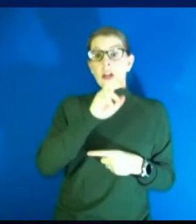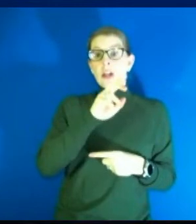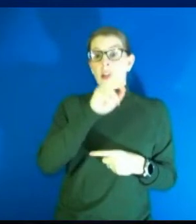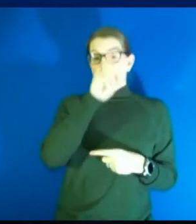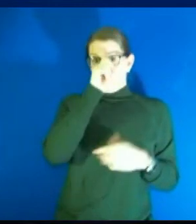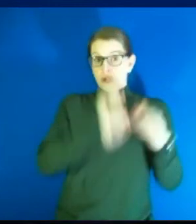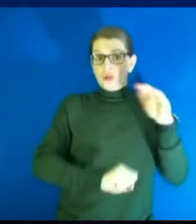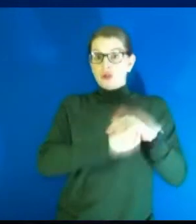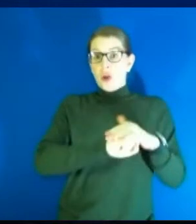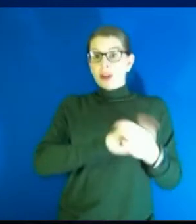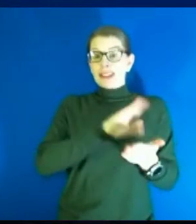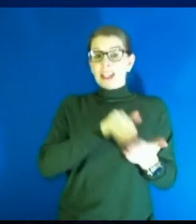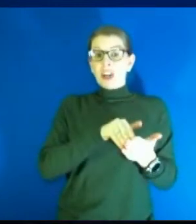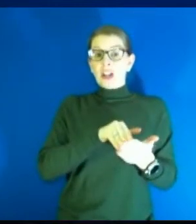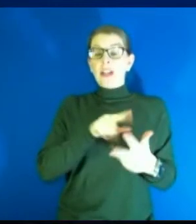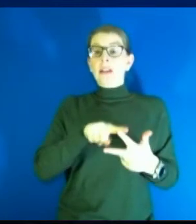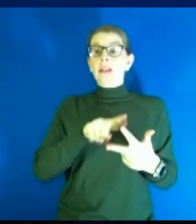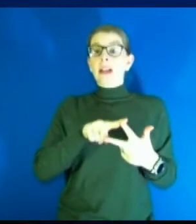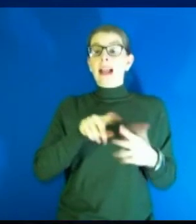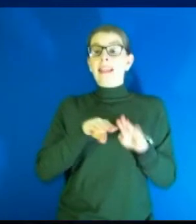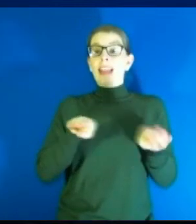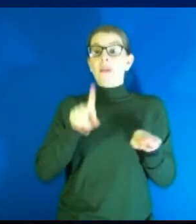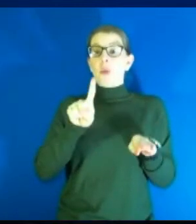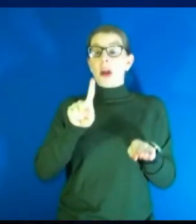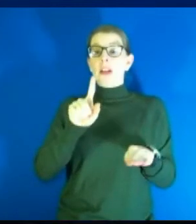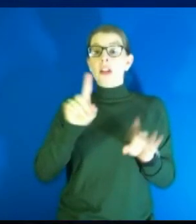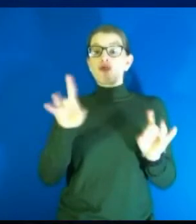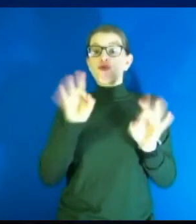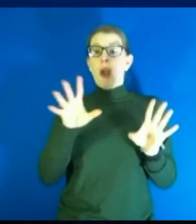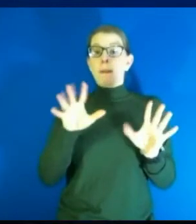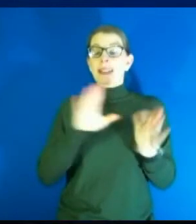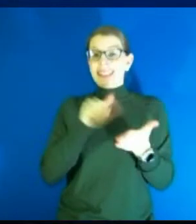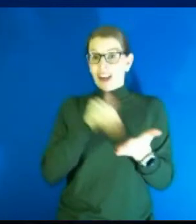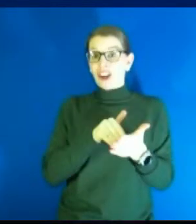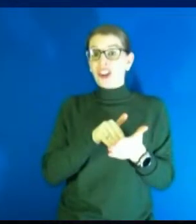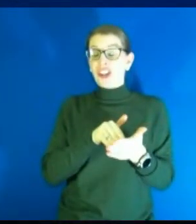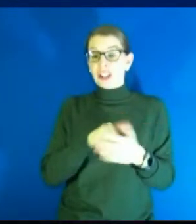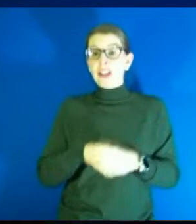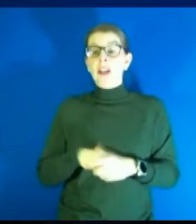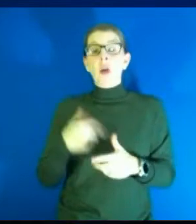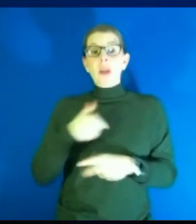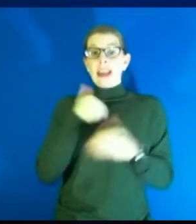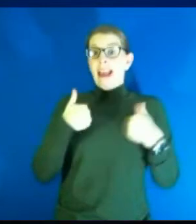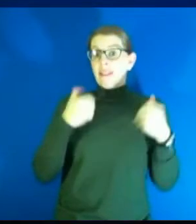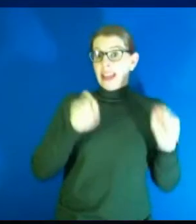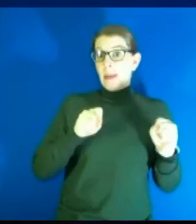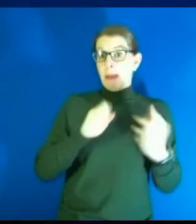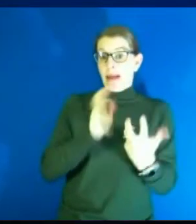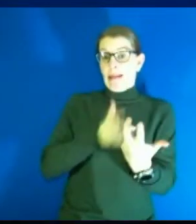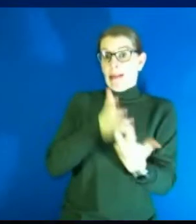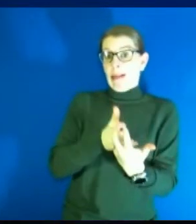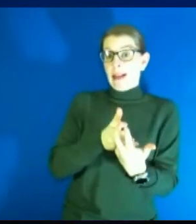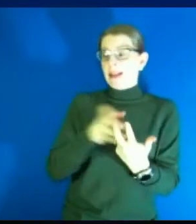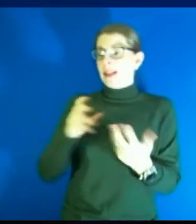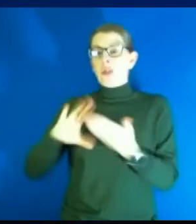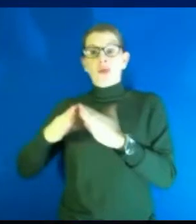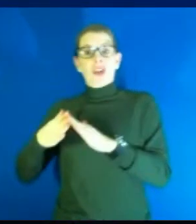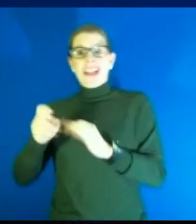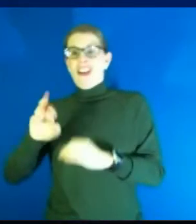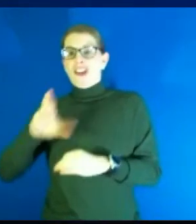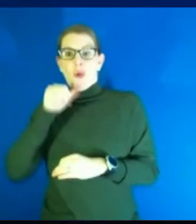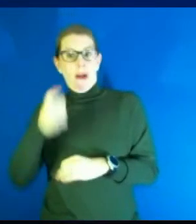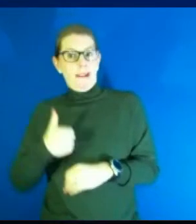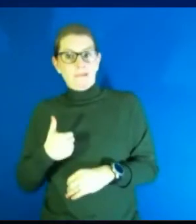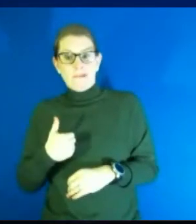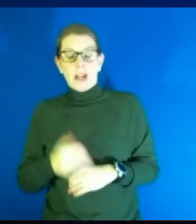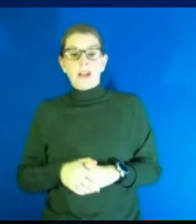center, we're a level 1 trauma center. And so we have capabilities that the community ERs won't have, in addition to the